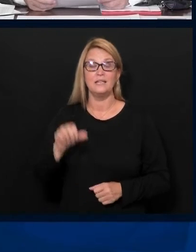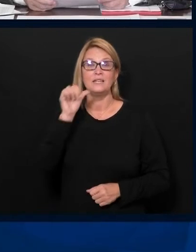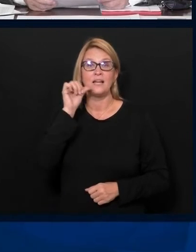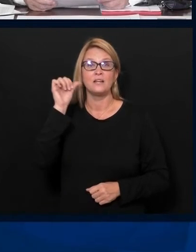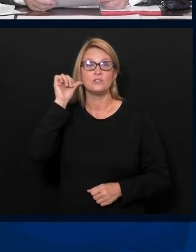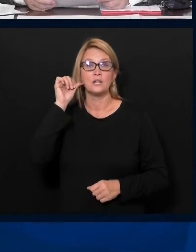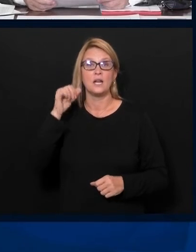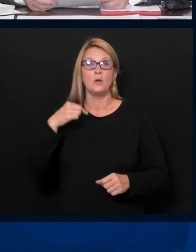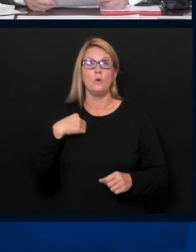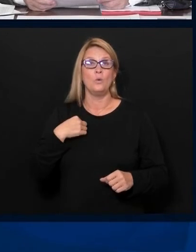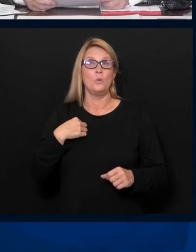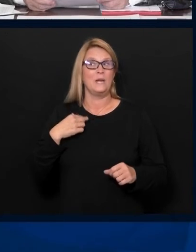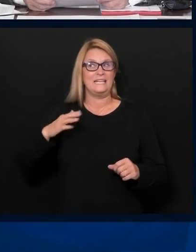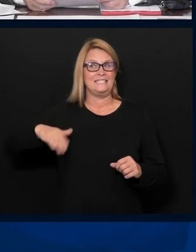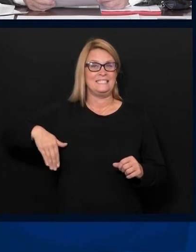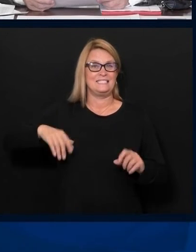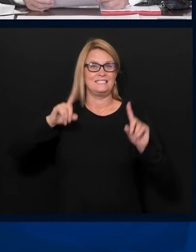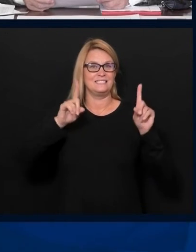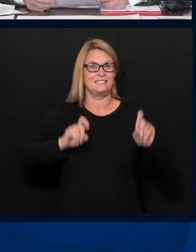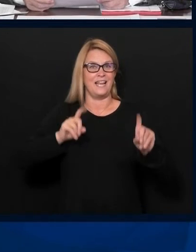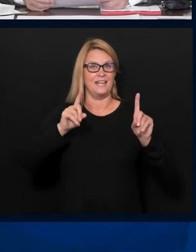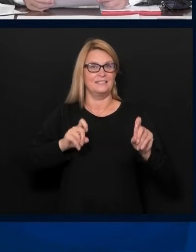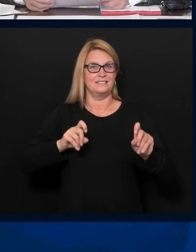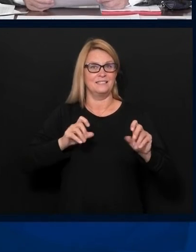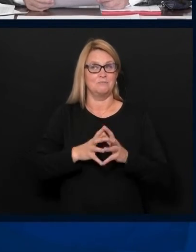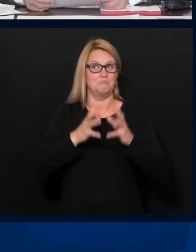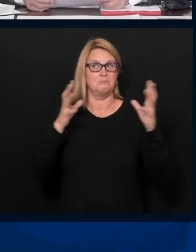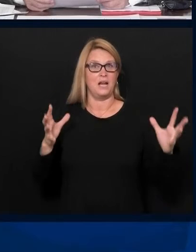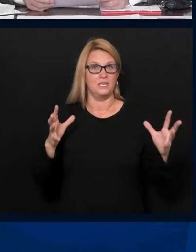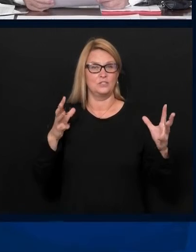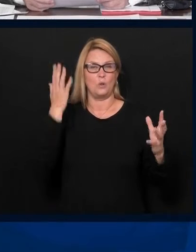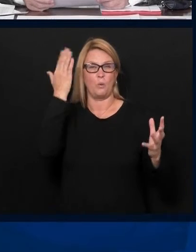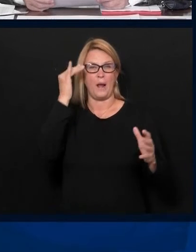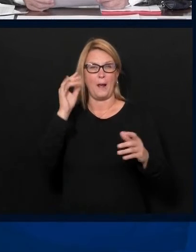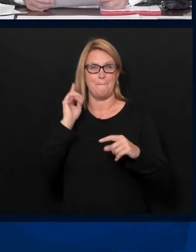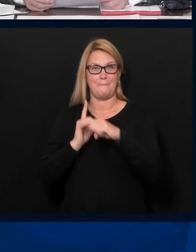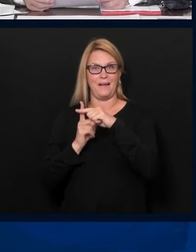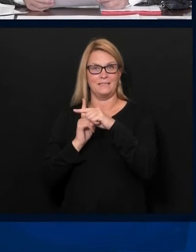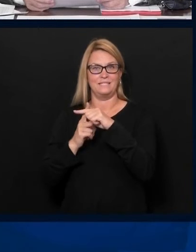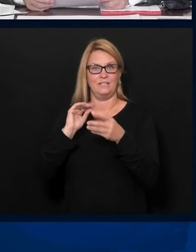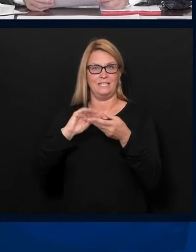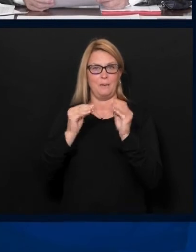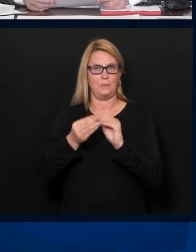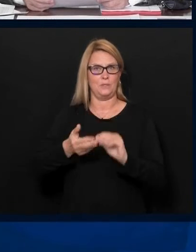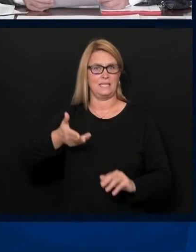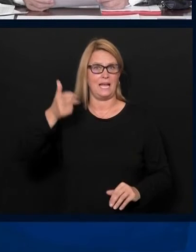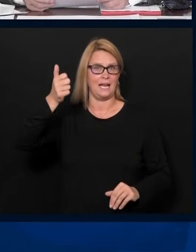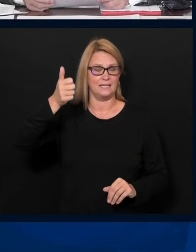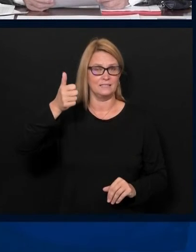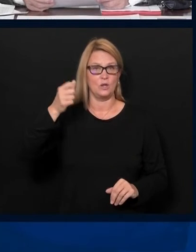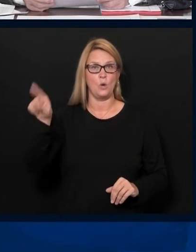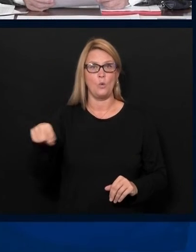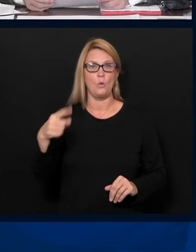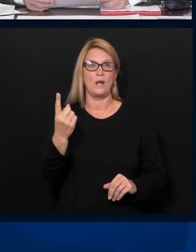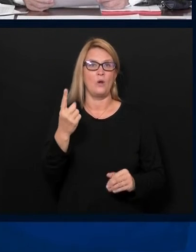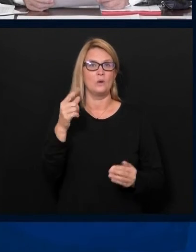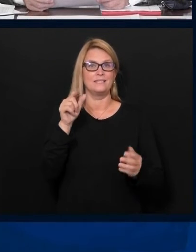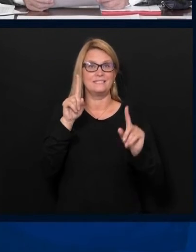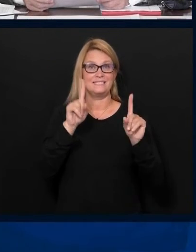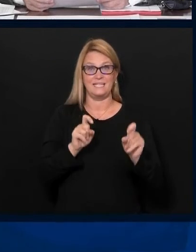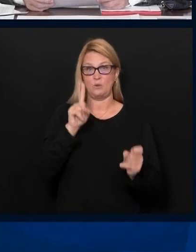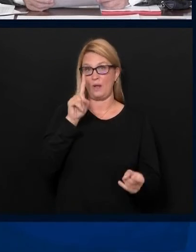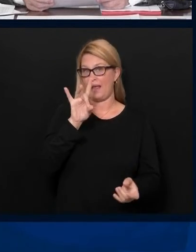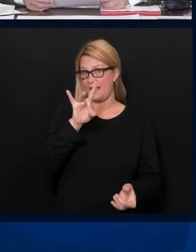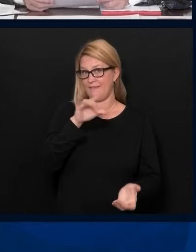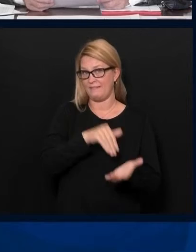Yesterday, we didn't test as many. That's why our positivity rate is way, way, way up on the day. We only tested 8,800 people in